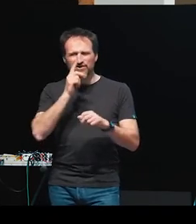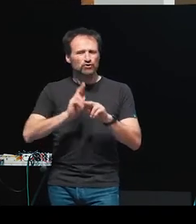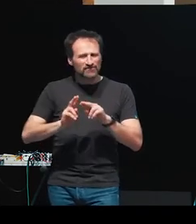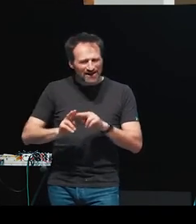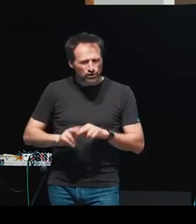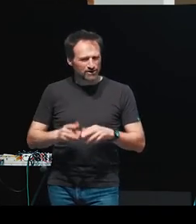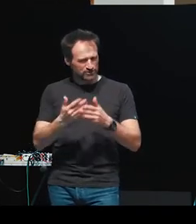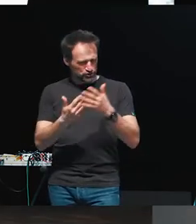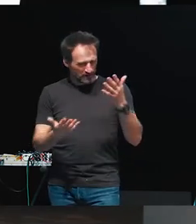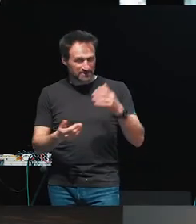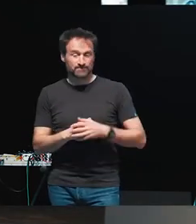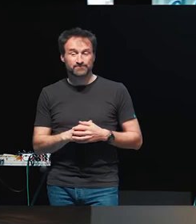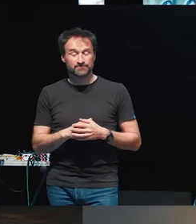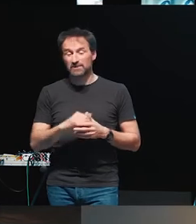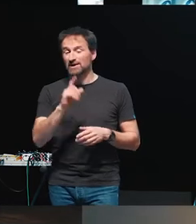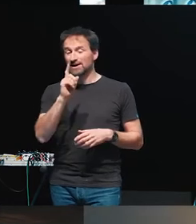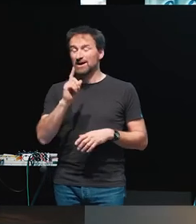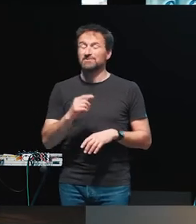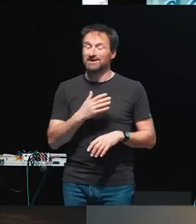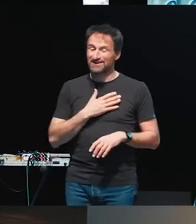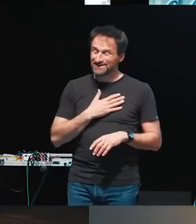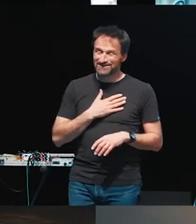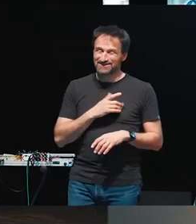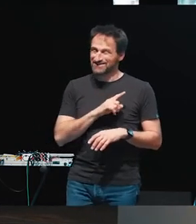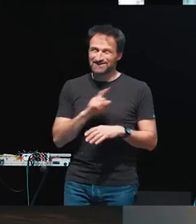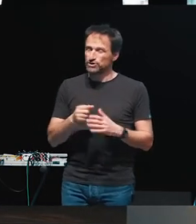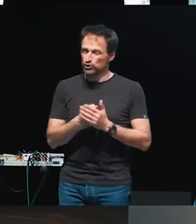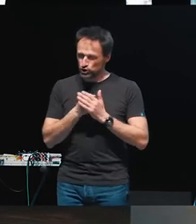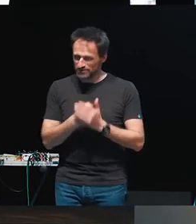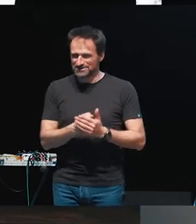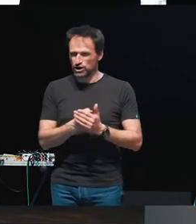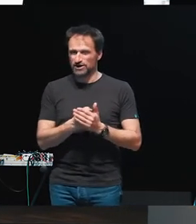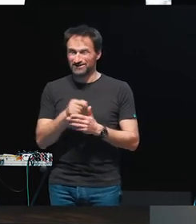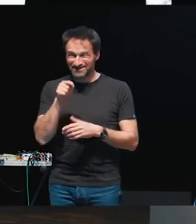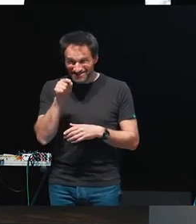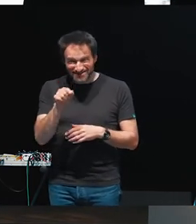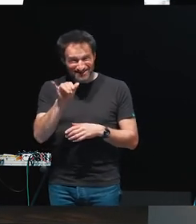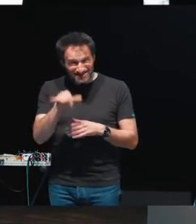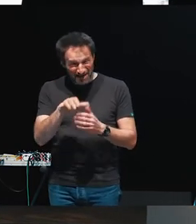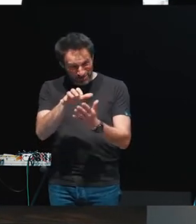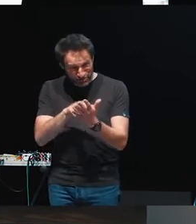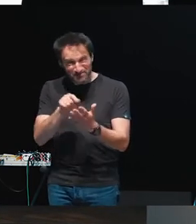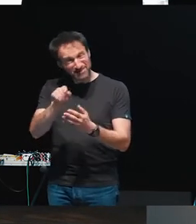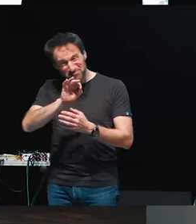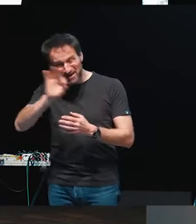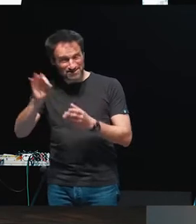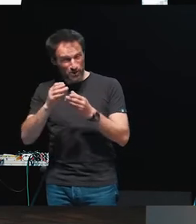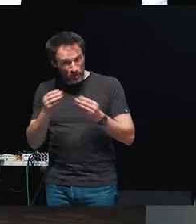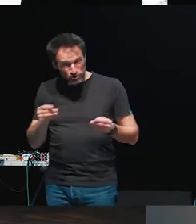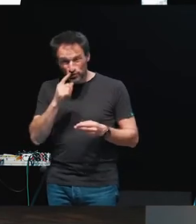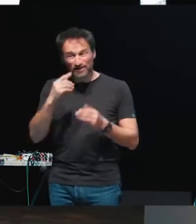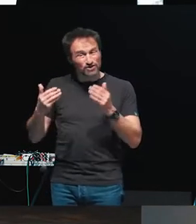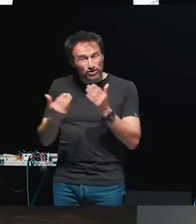that. But I was not convinced it was the best solution for when starting a new